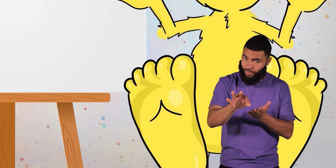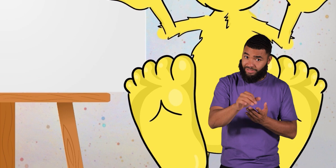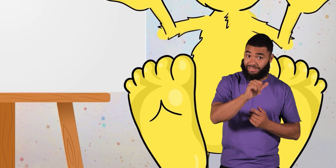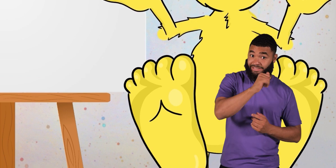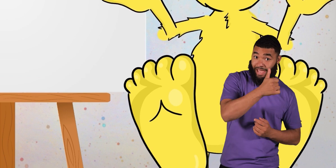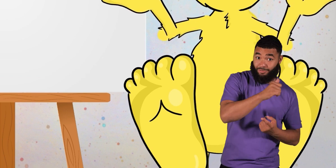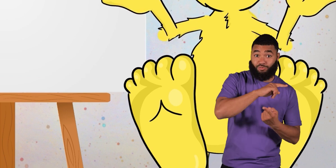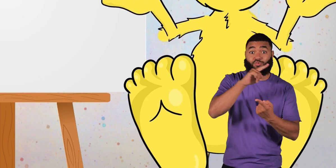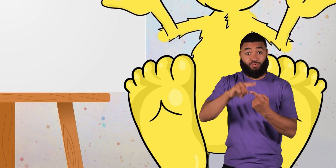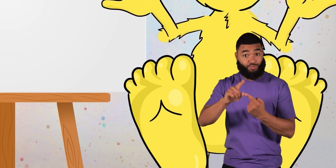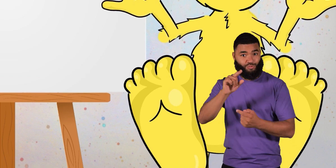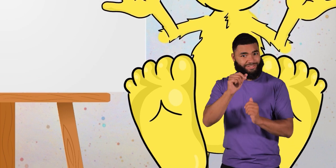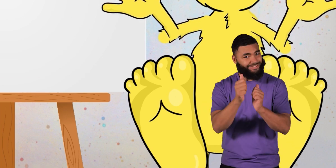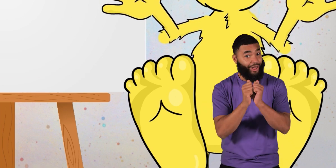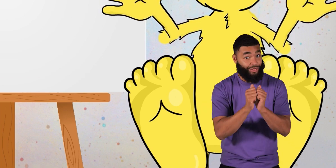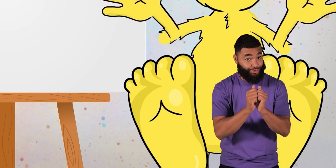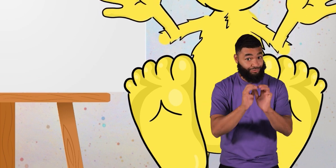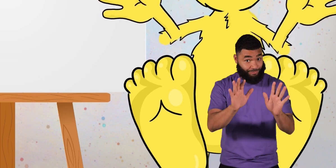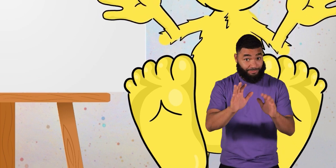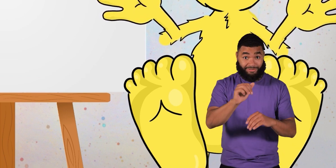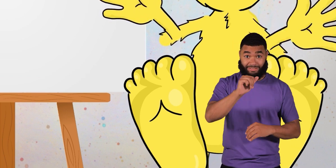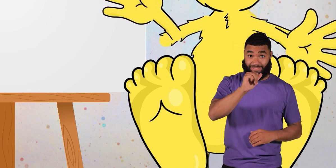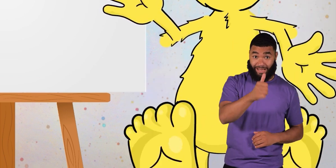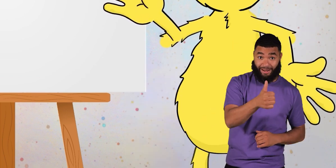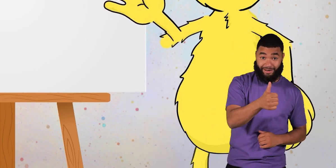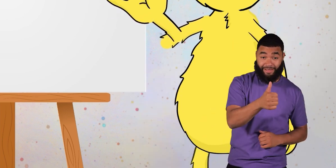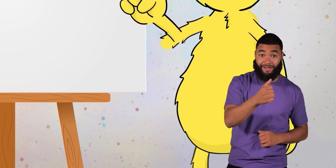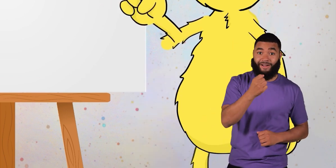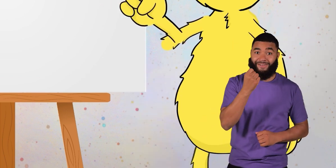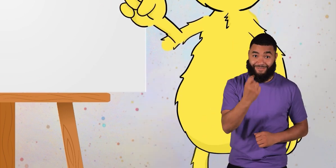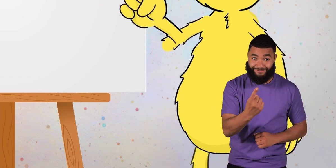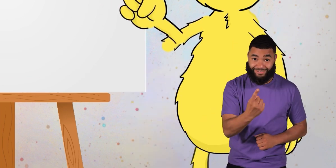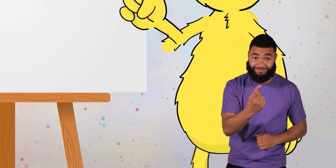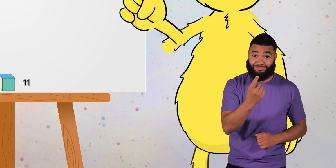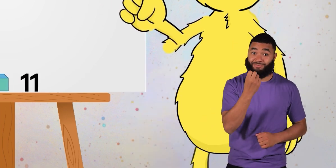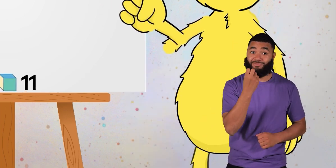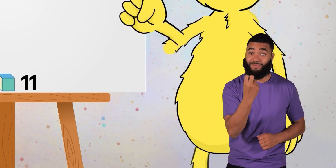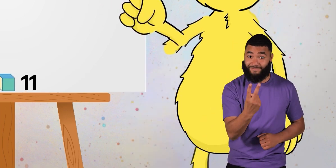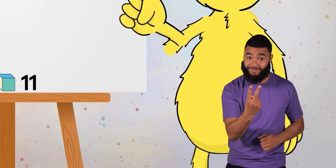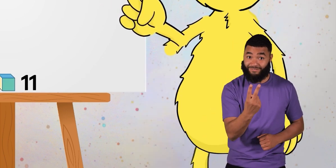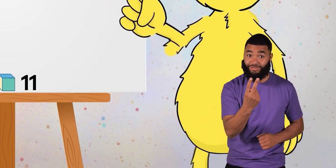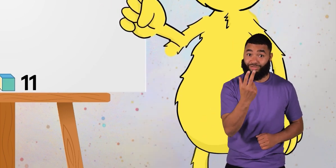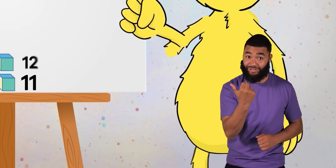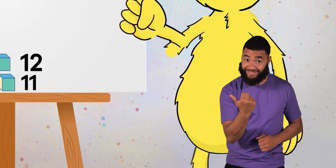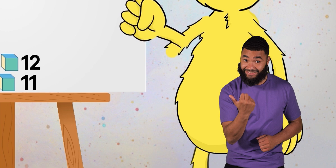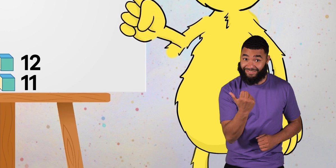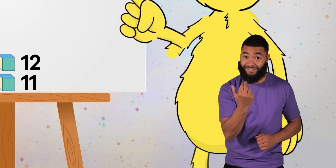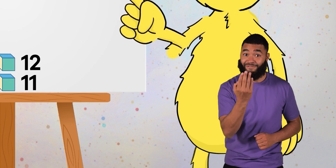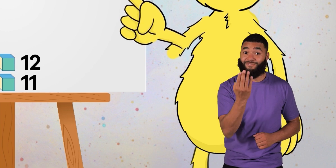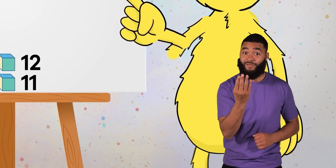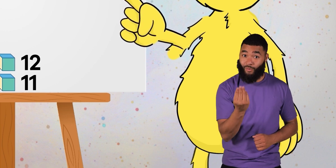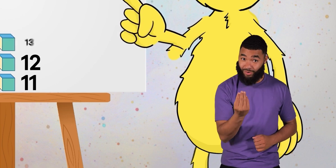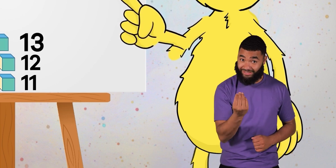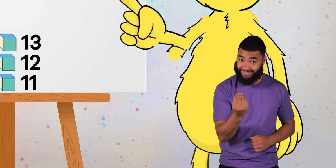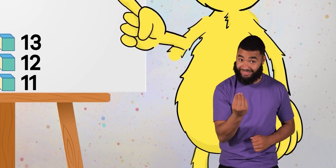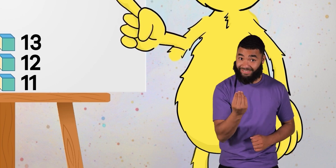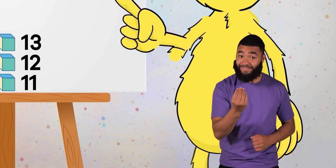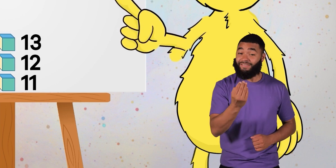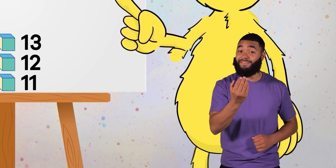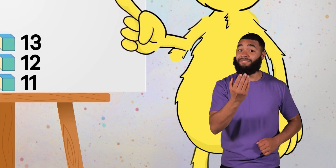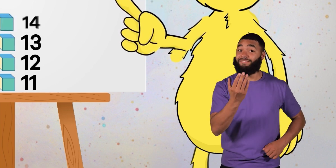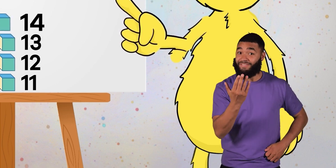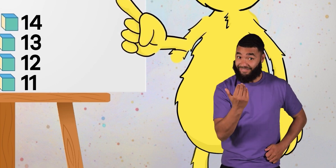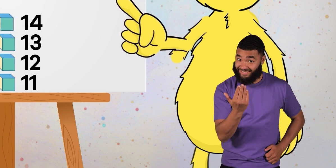let's count from 10 to 20 together 10 11 12 13